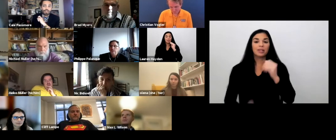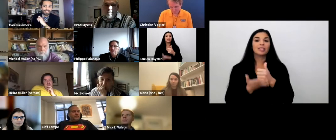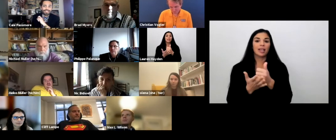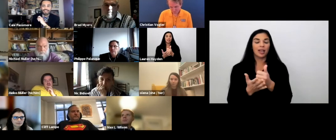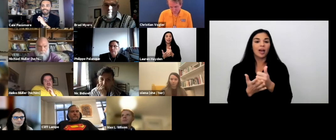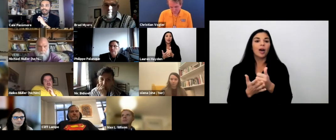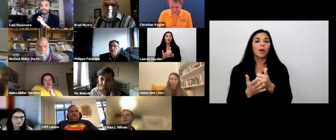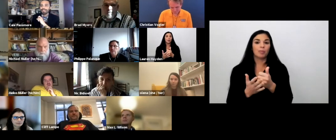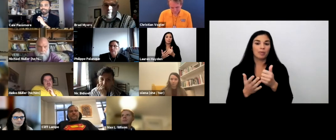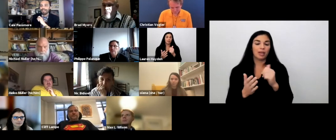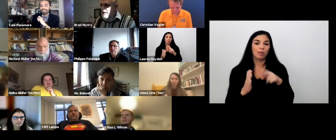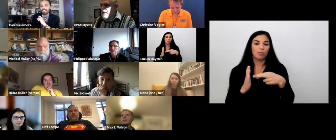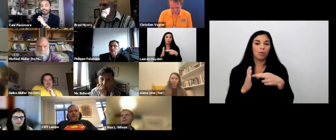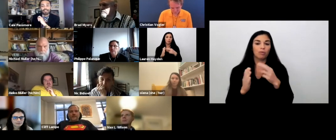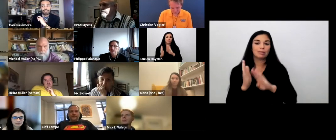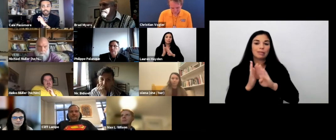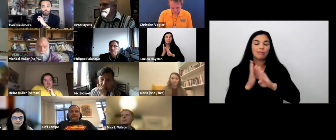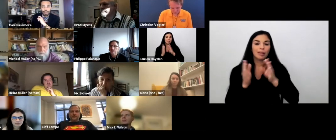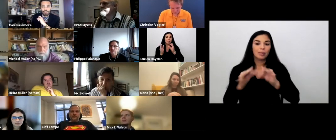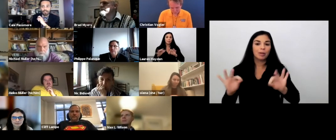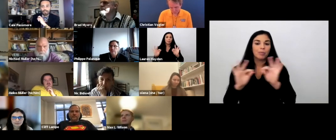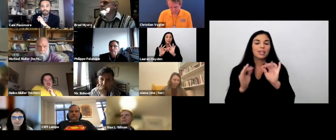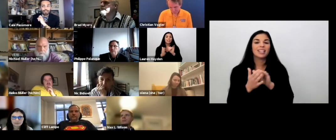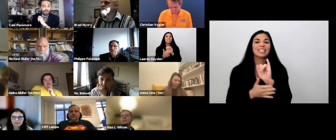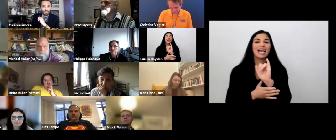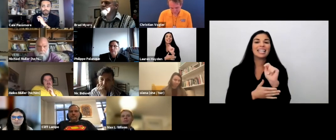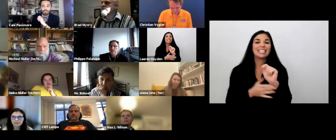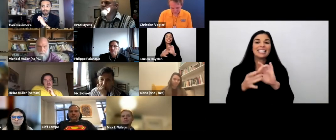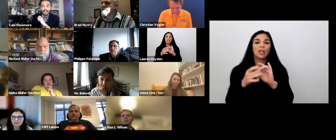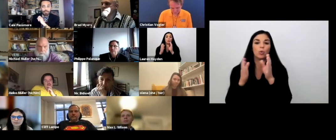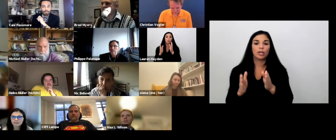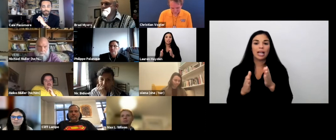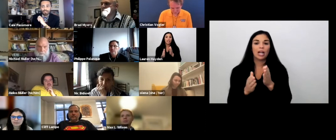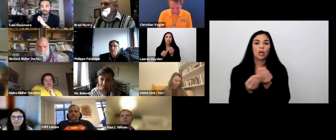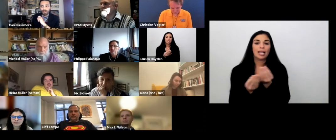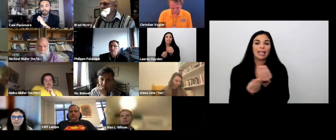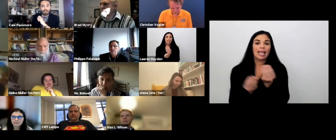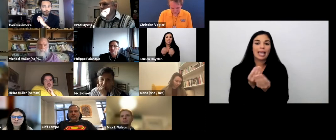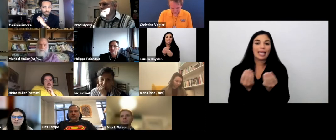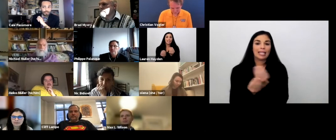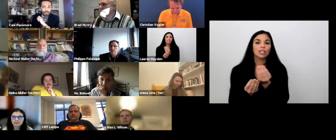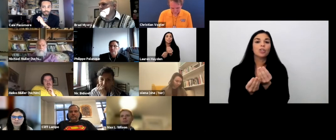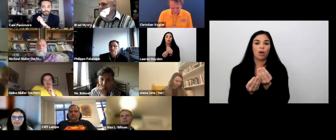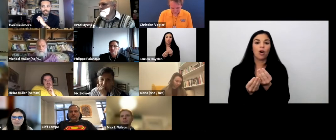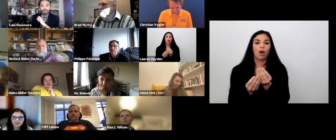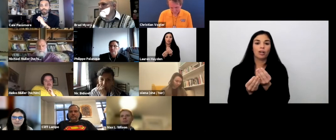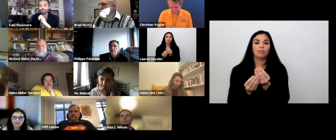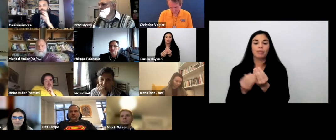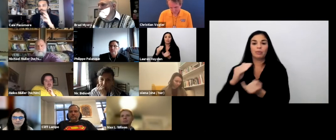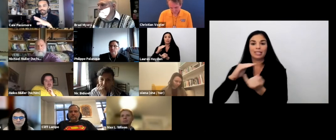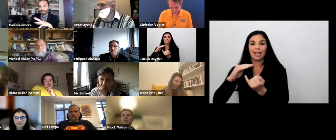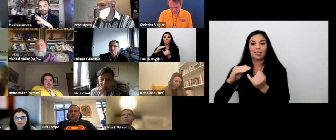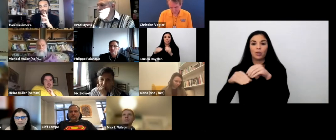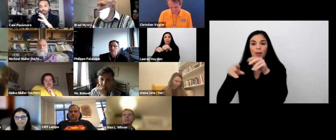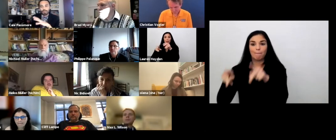in importance. And that's the IT coordinator, a liaison who bridges the gap between siloed in-person experiences